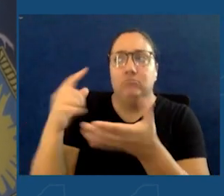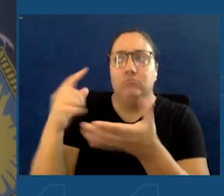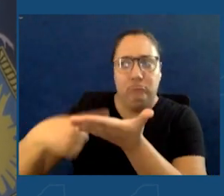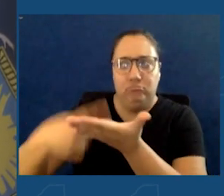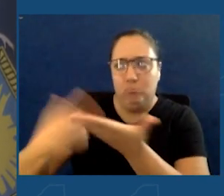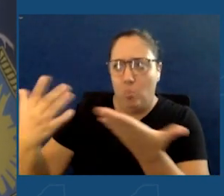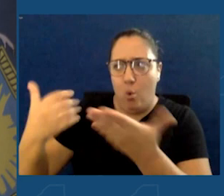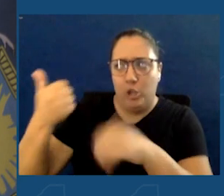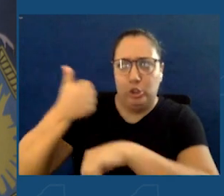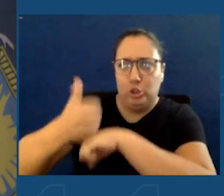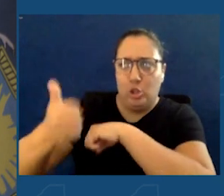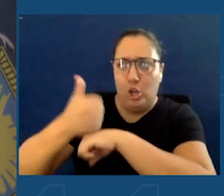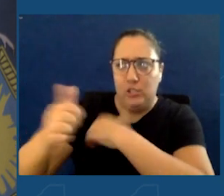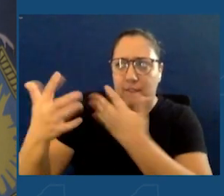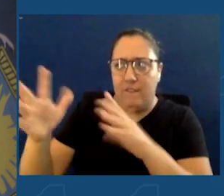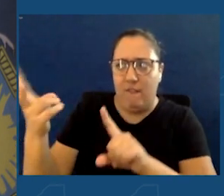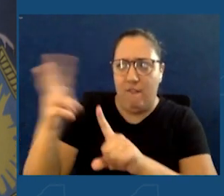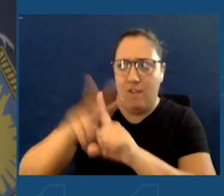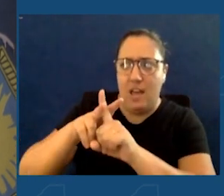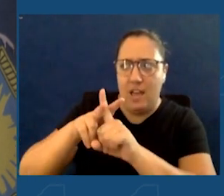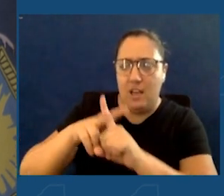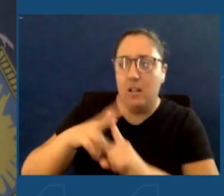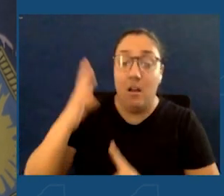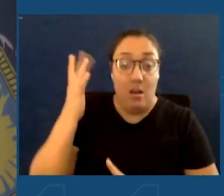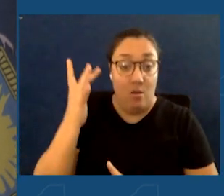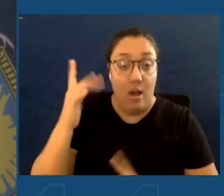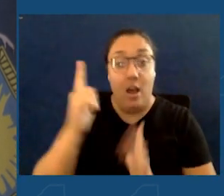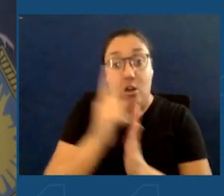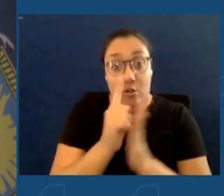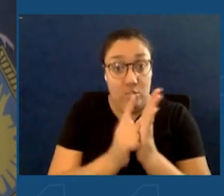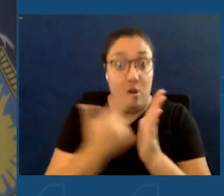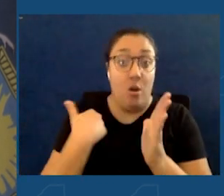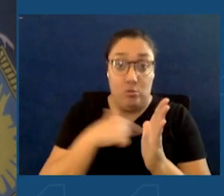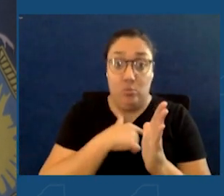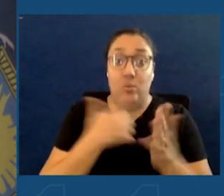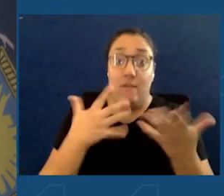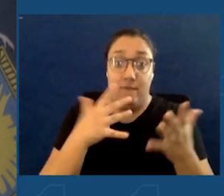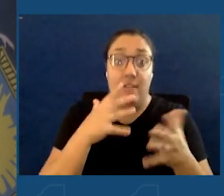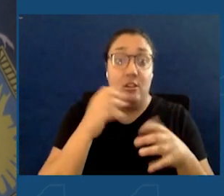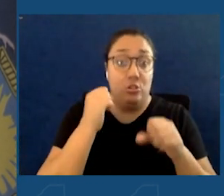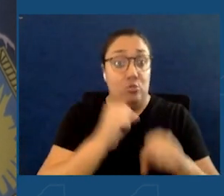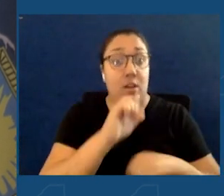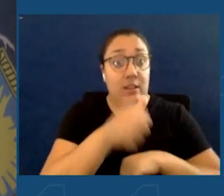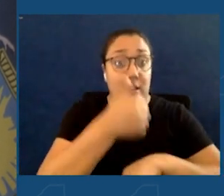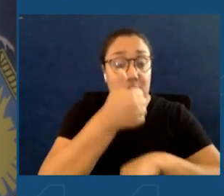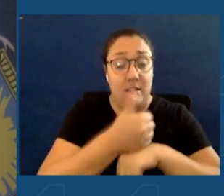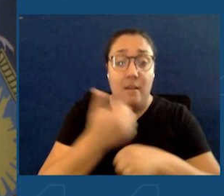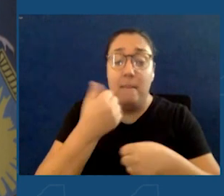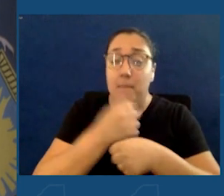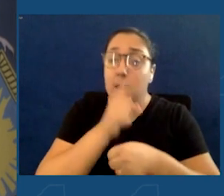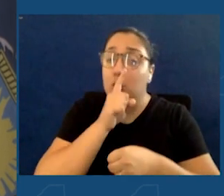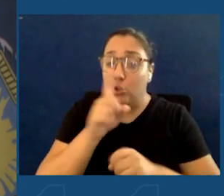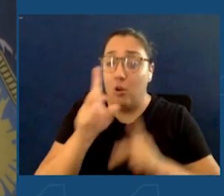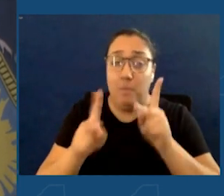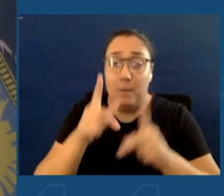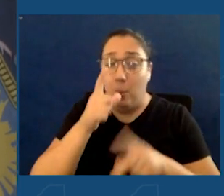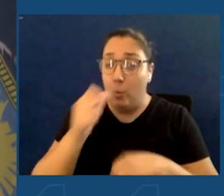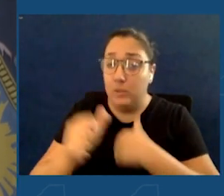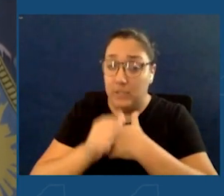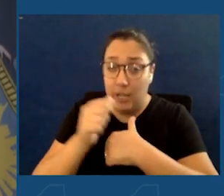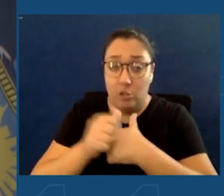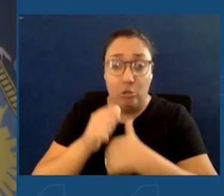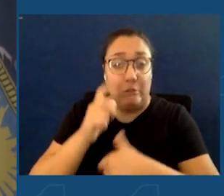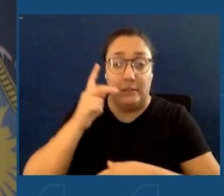the laws that we've strengthened to support keeping people off the street who are dangerous, we want to make sure that our laws are